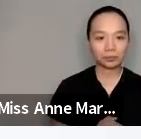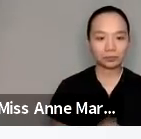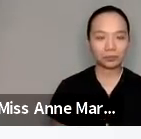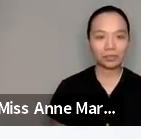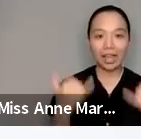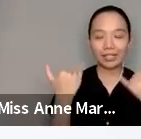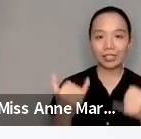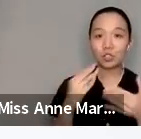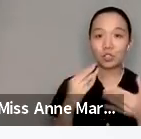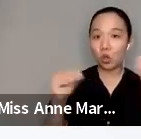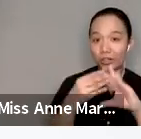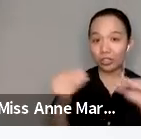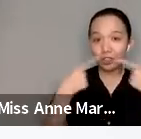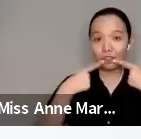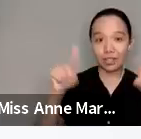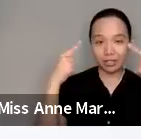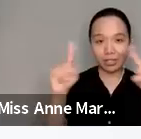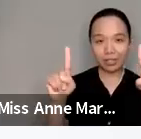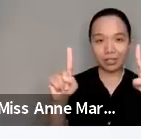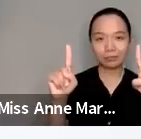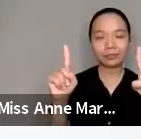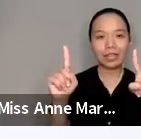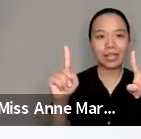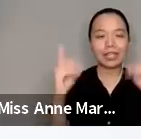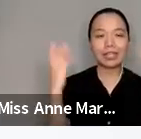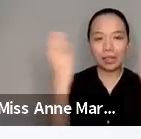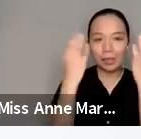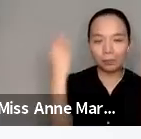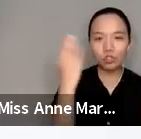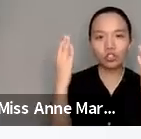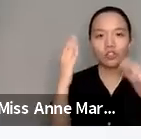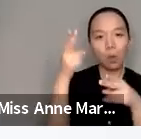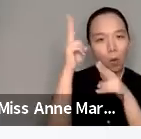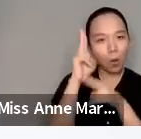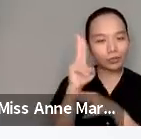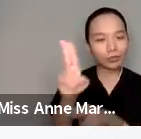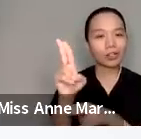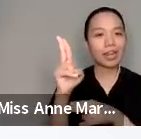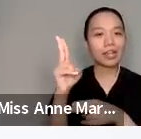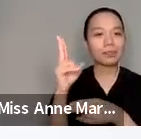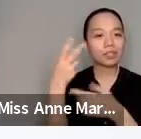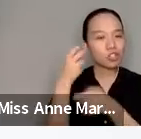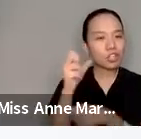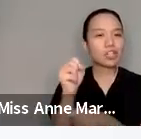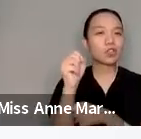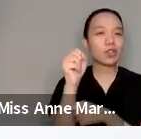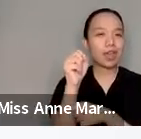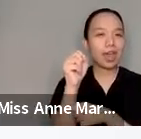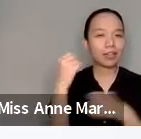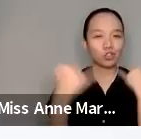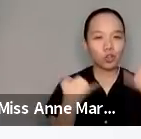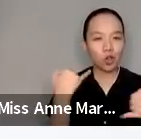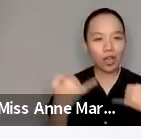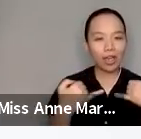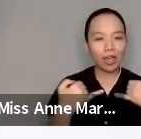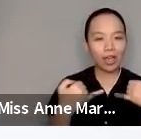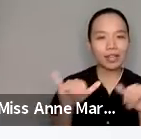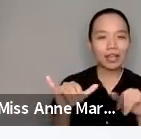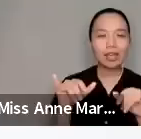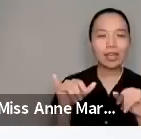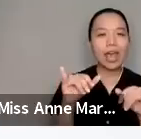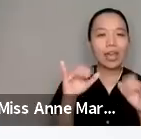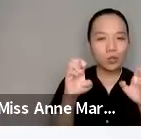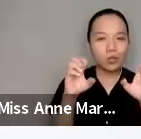The stories of success that resonate the celebration of the honor, prestige, and joys of being an educator bring us